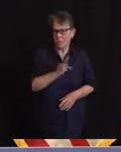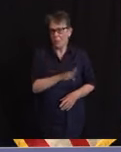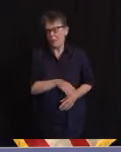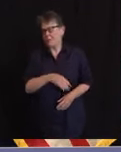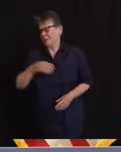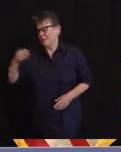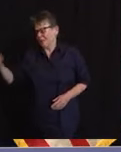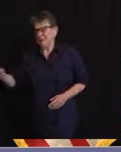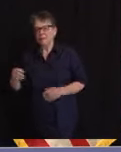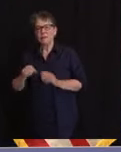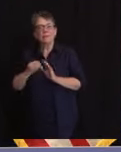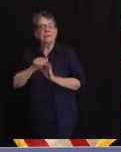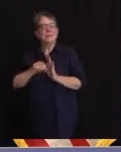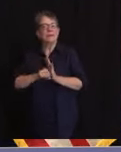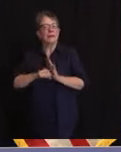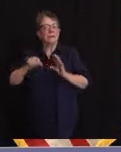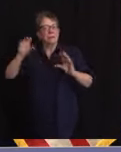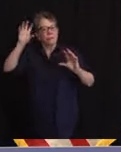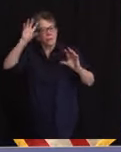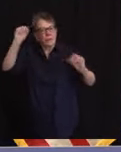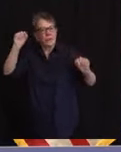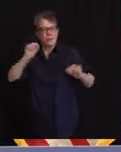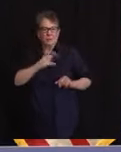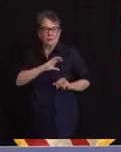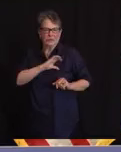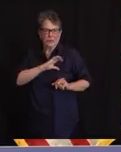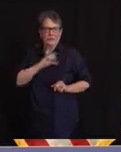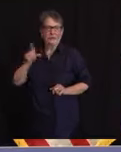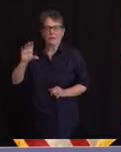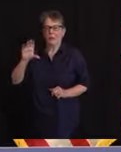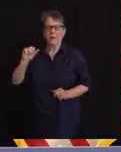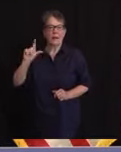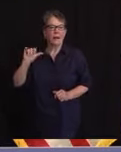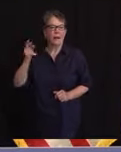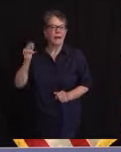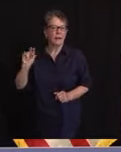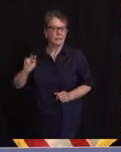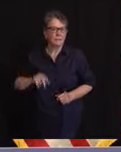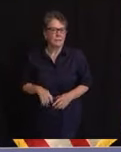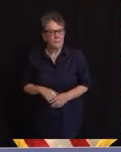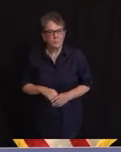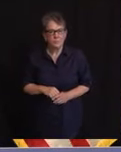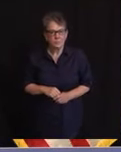the Office of Homeland Security and Preparedness, Jared Maples, Deputy Counsel Paramel Garg.